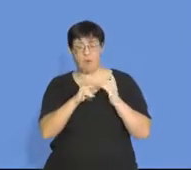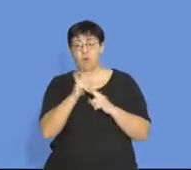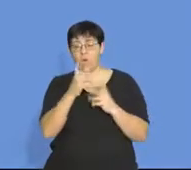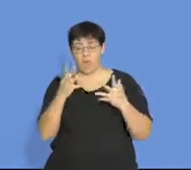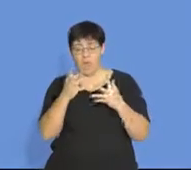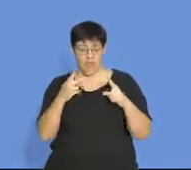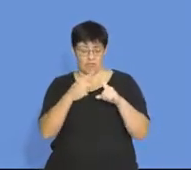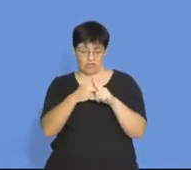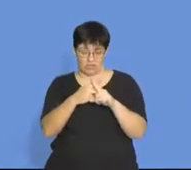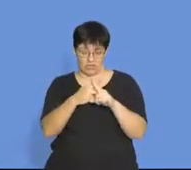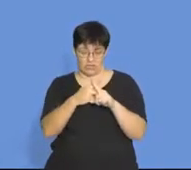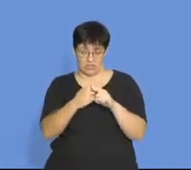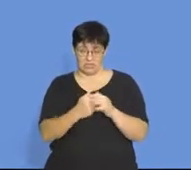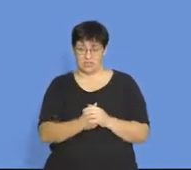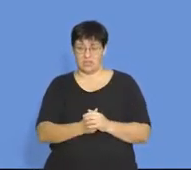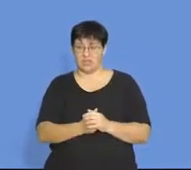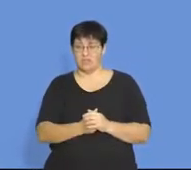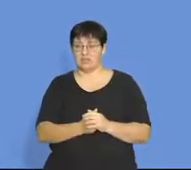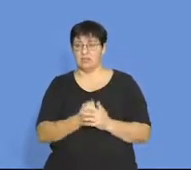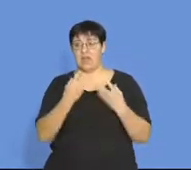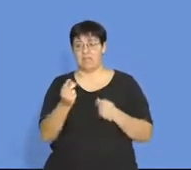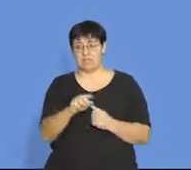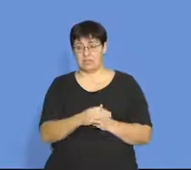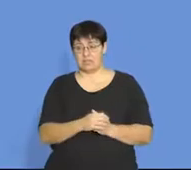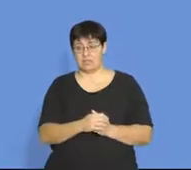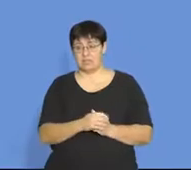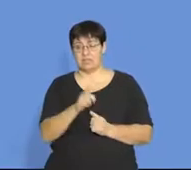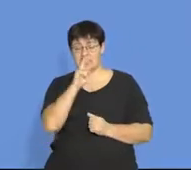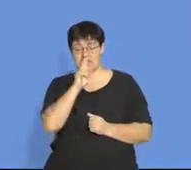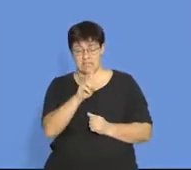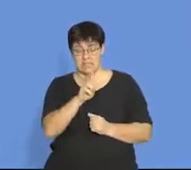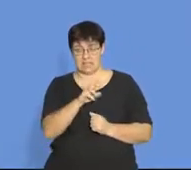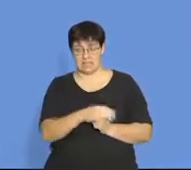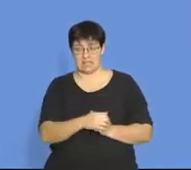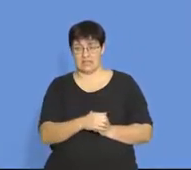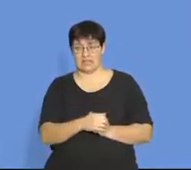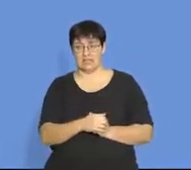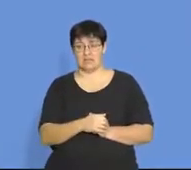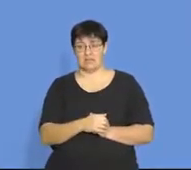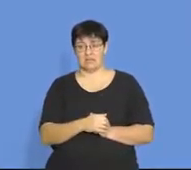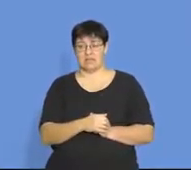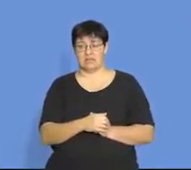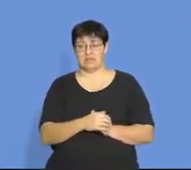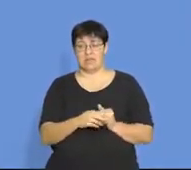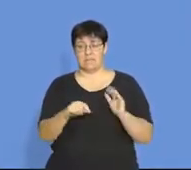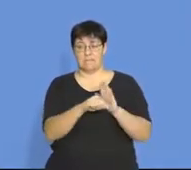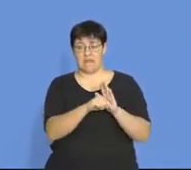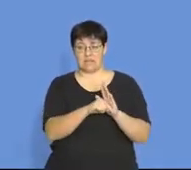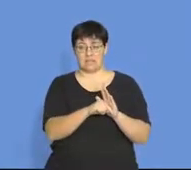here so that I can see where they're intersecting, this is what I will have. So you can see I have